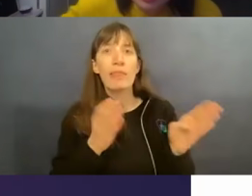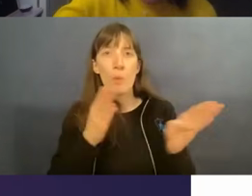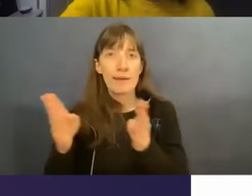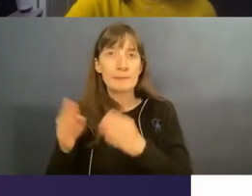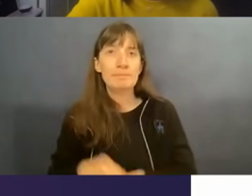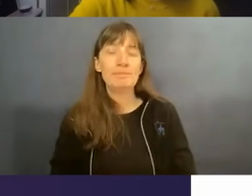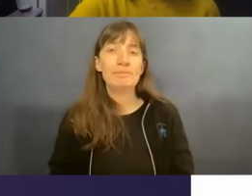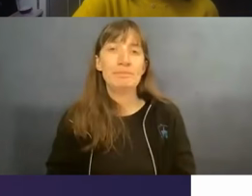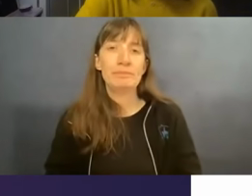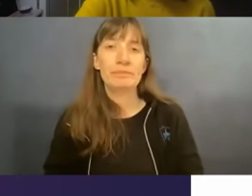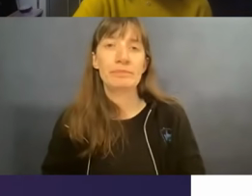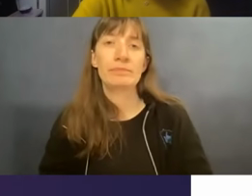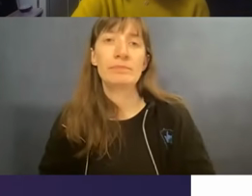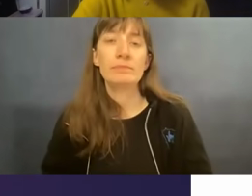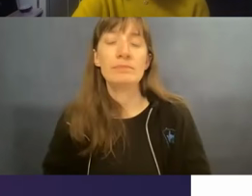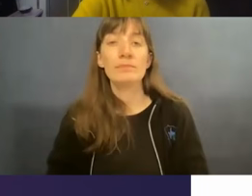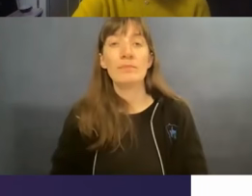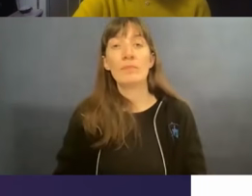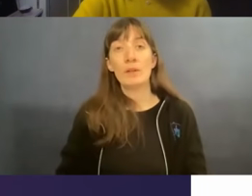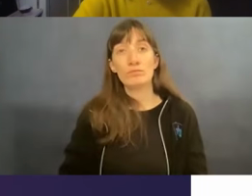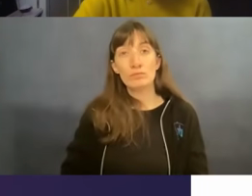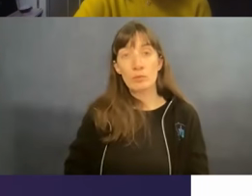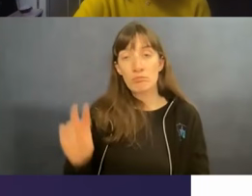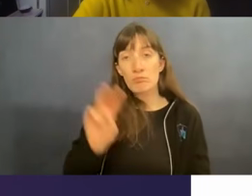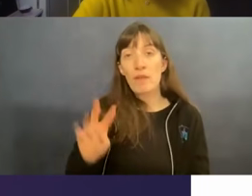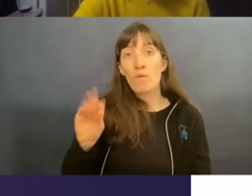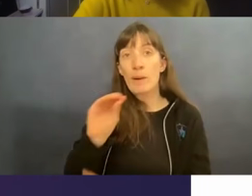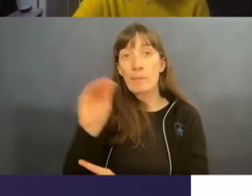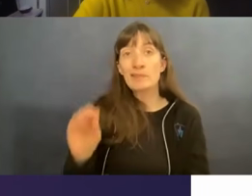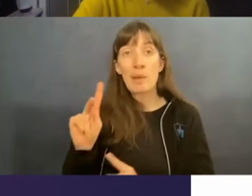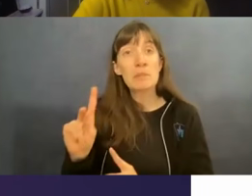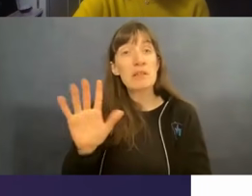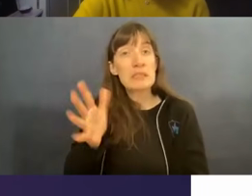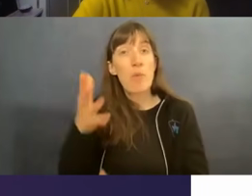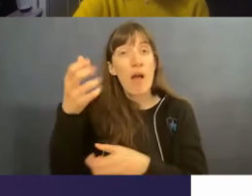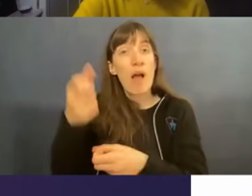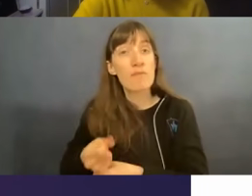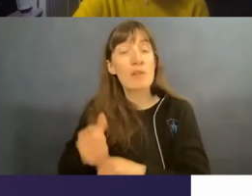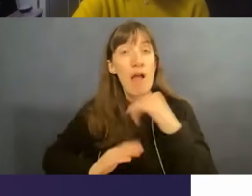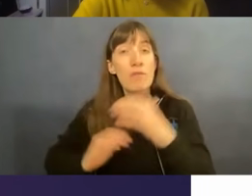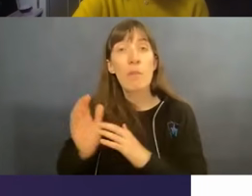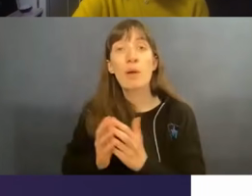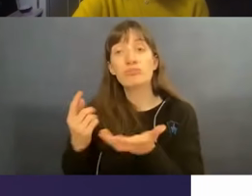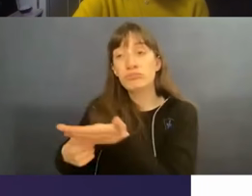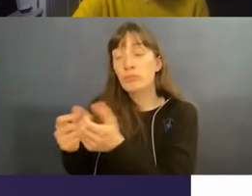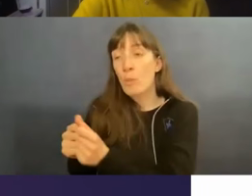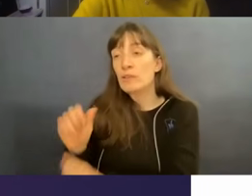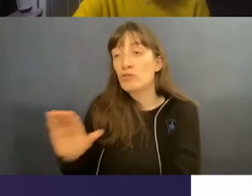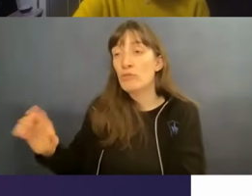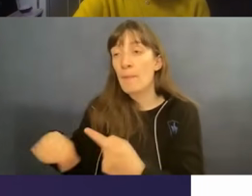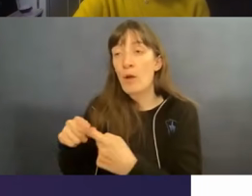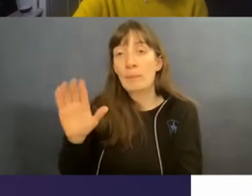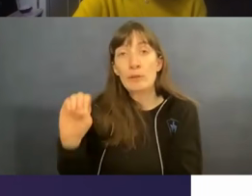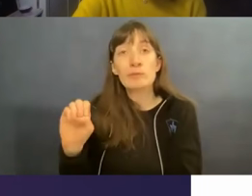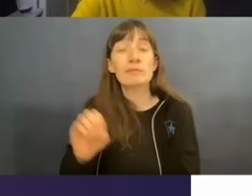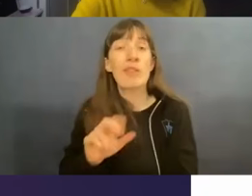So it looks like 40% of people are saying that they're somewhat confident and comfortable talking to children about abuse. 31%